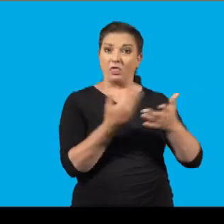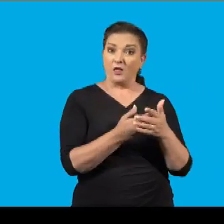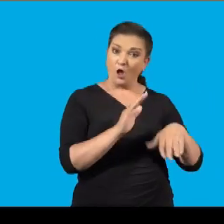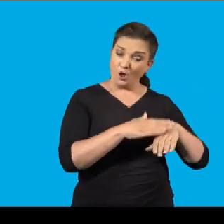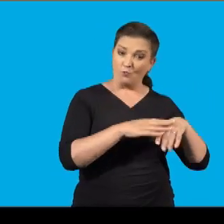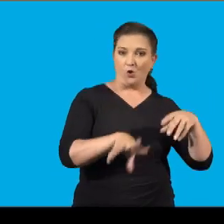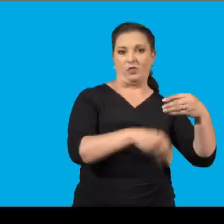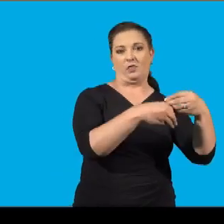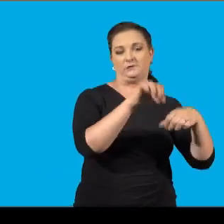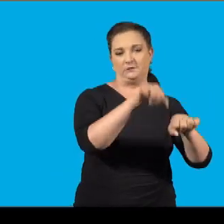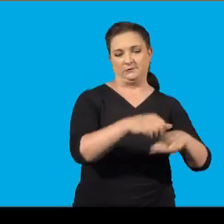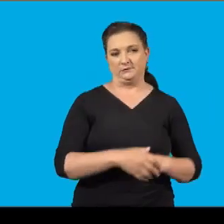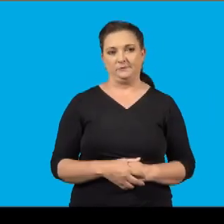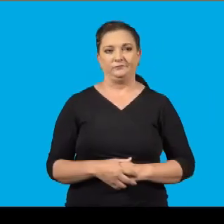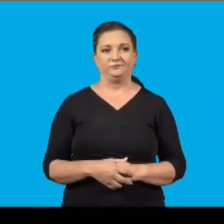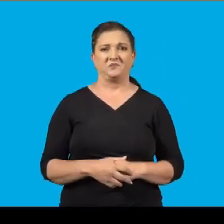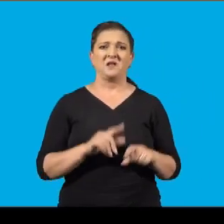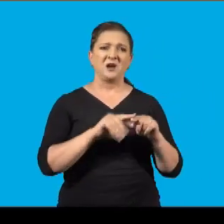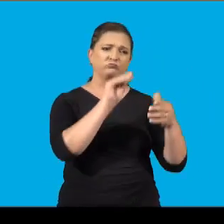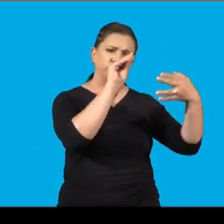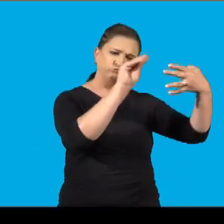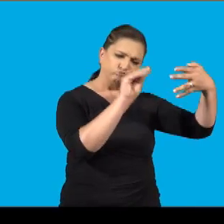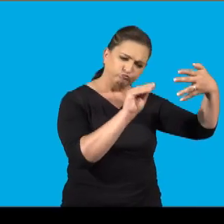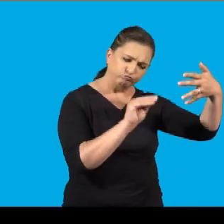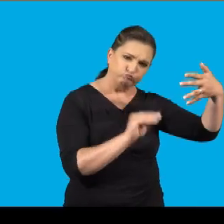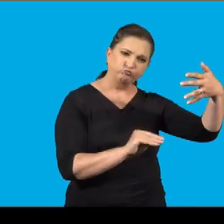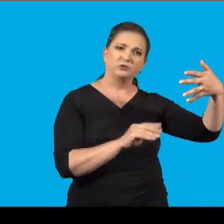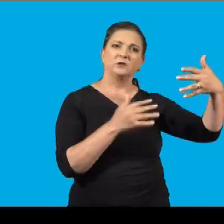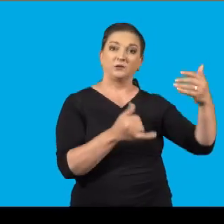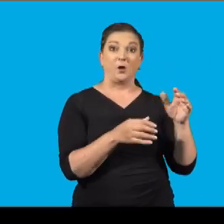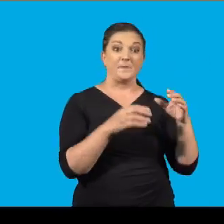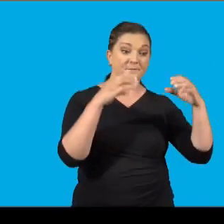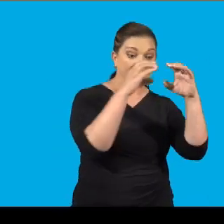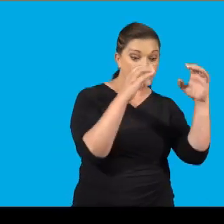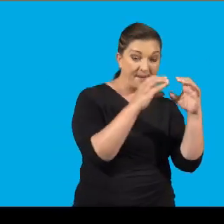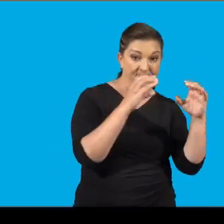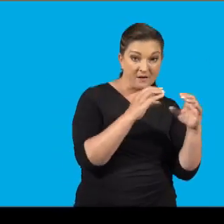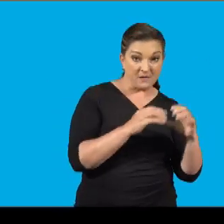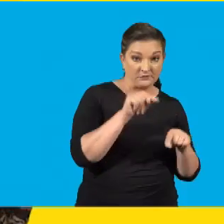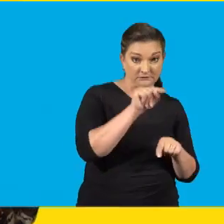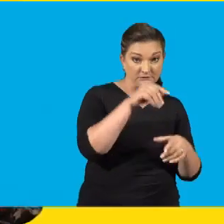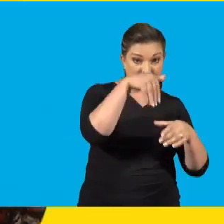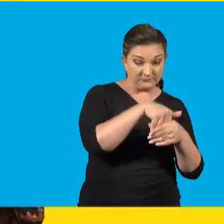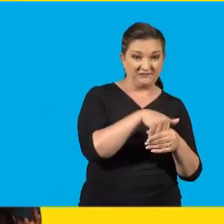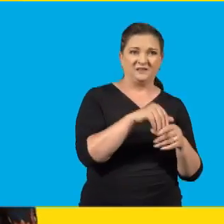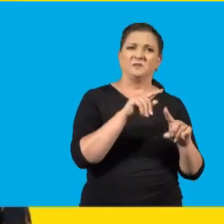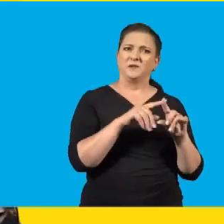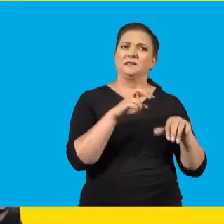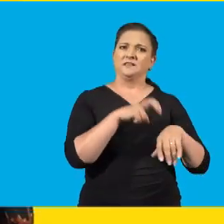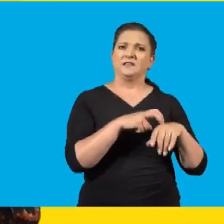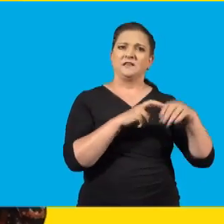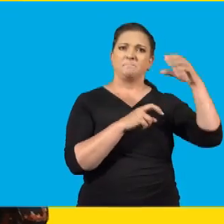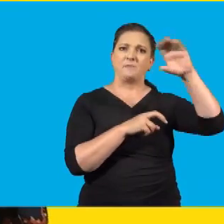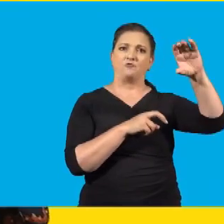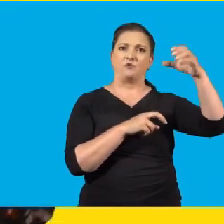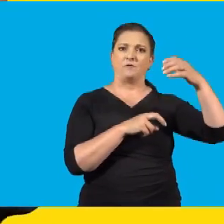more there. So once you've looked at all your different main points, and remember these main points have to